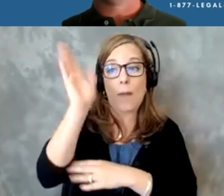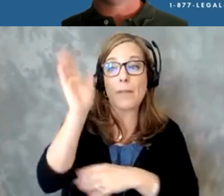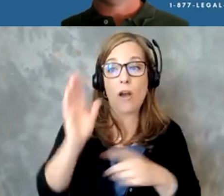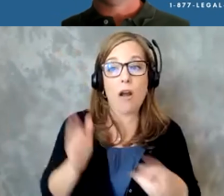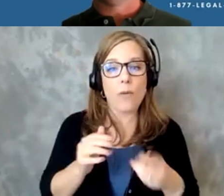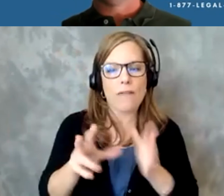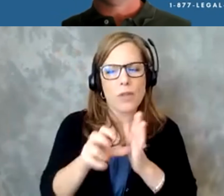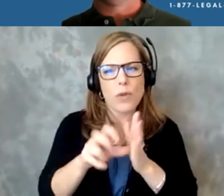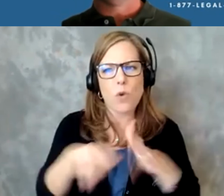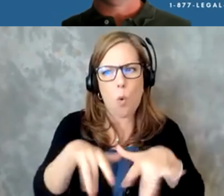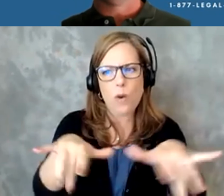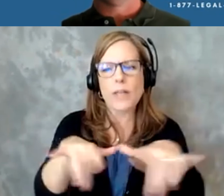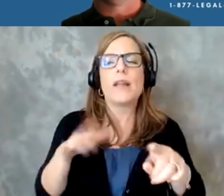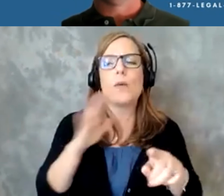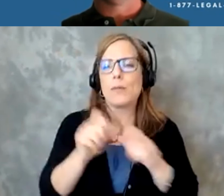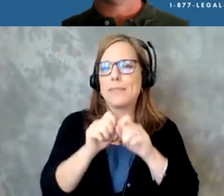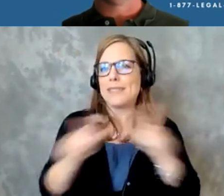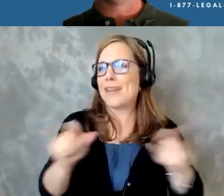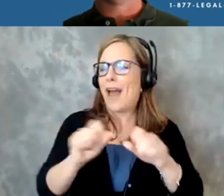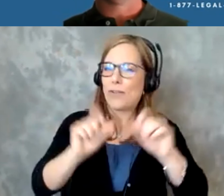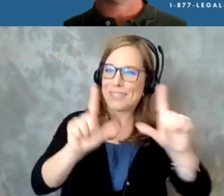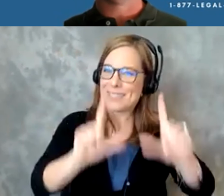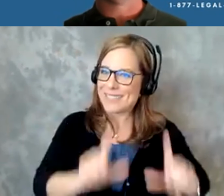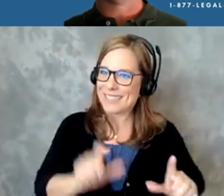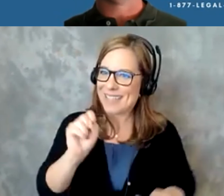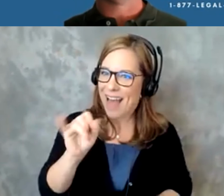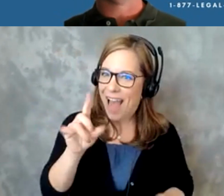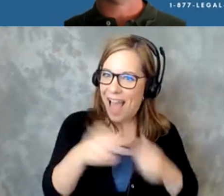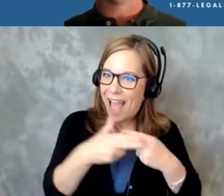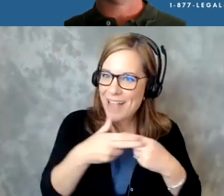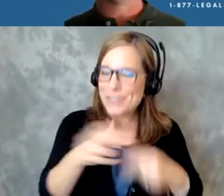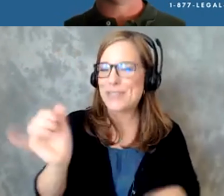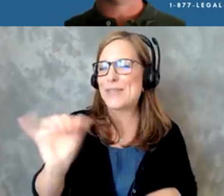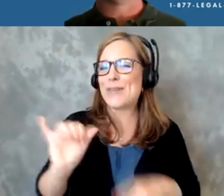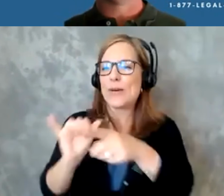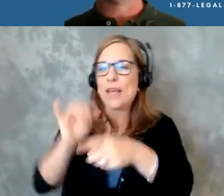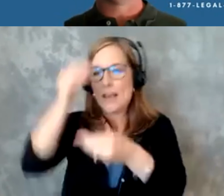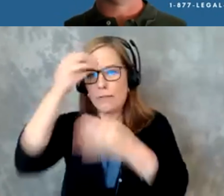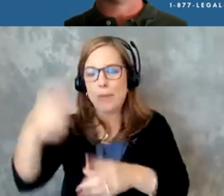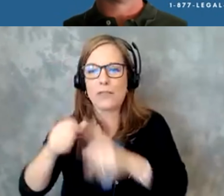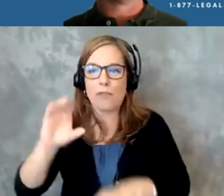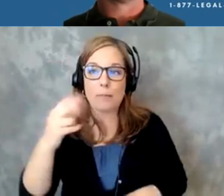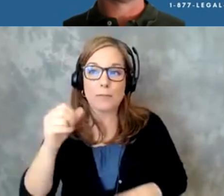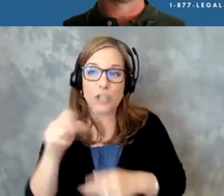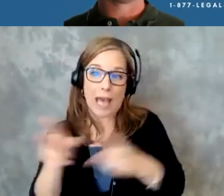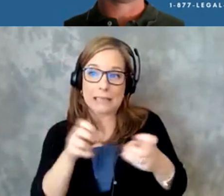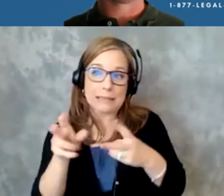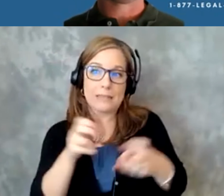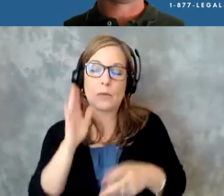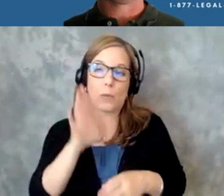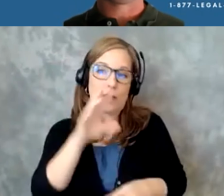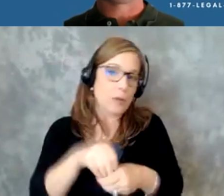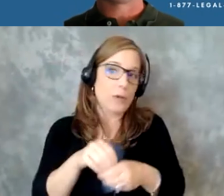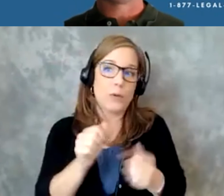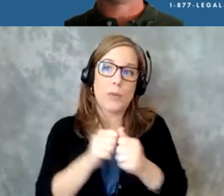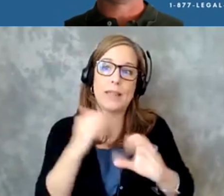slides, and lots of links were shared in the chat, so we'll pull those together and synthesize them, make sure they go out in the email as well. And